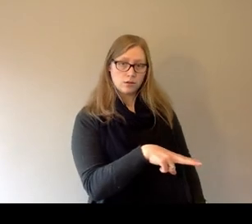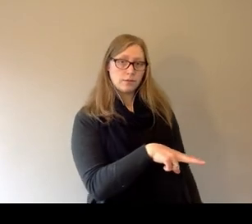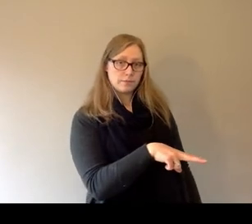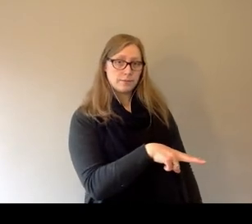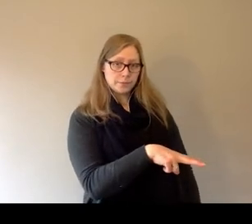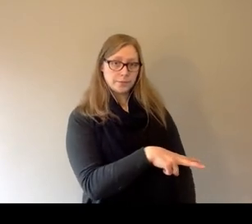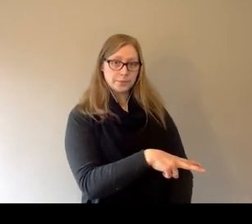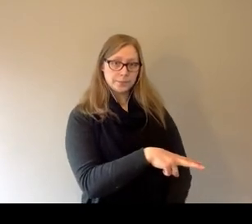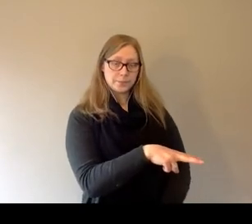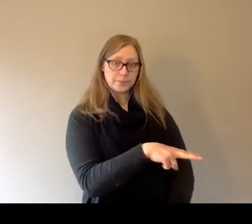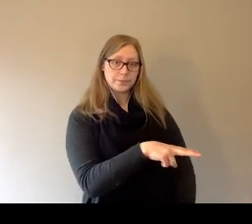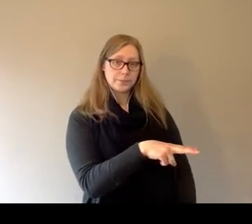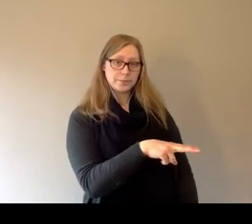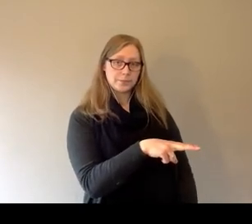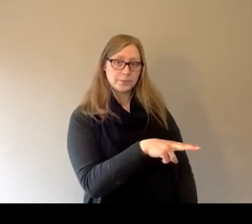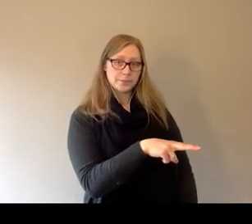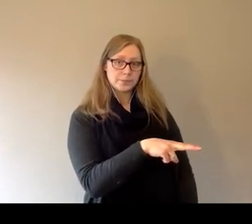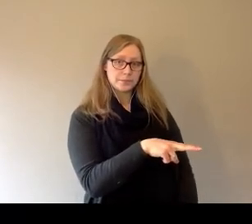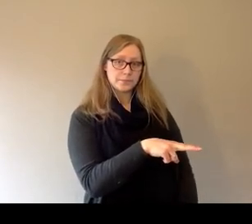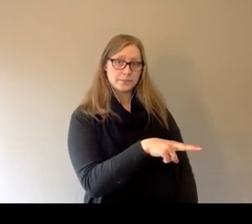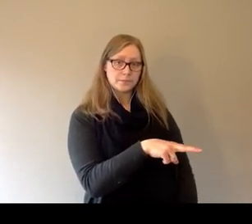The other triangle is going to be